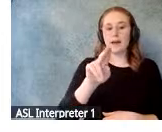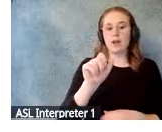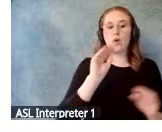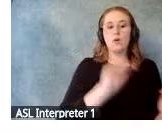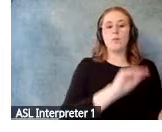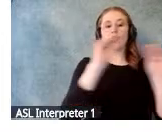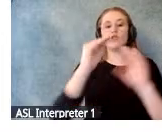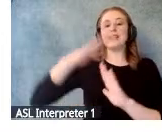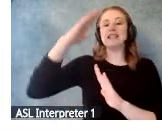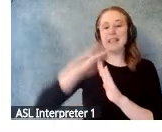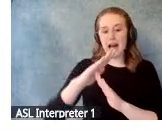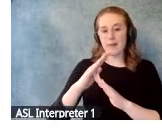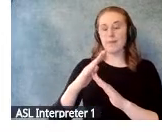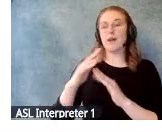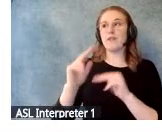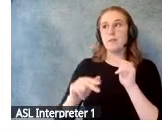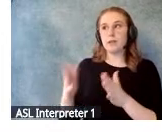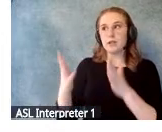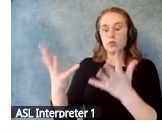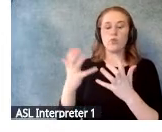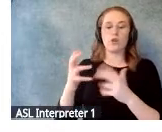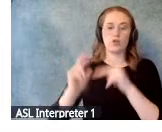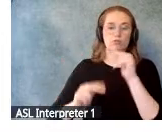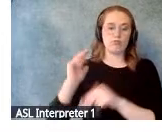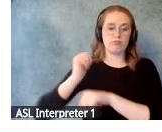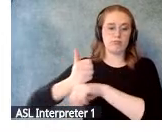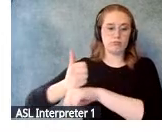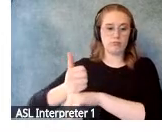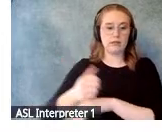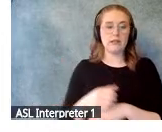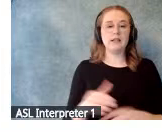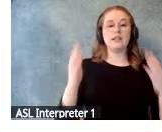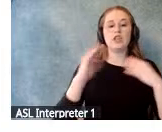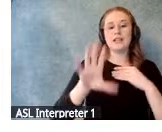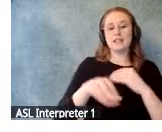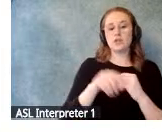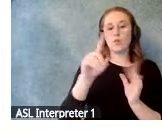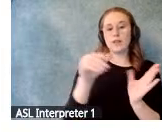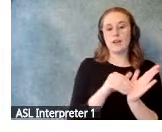to the tops of the proposed buildings. There would be an additional